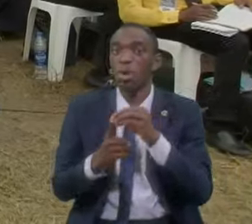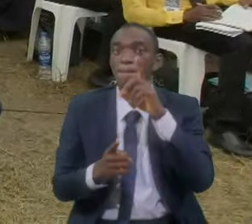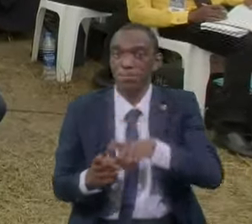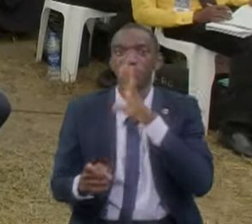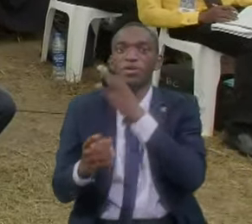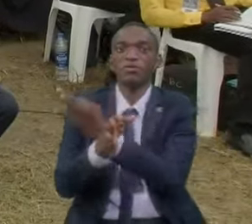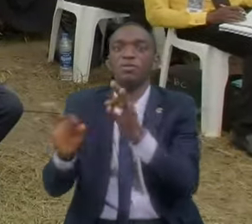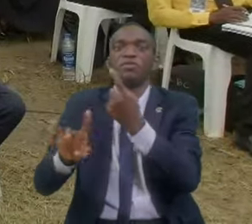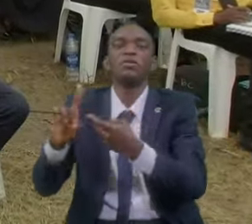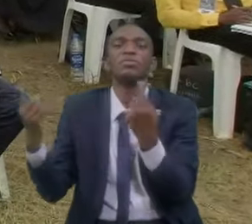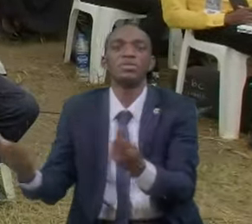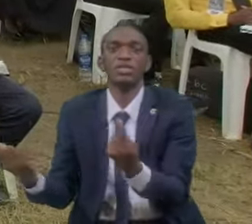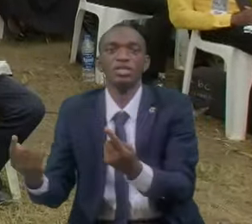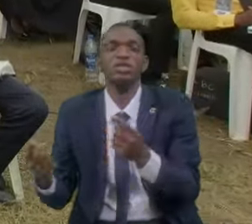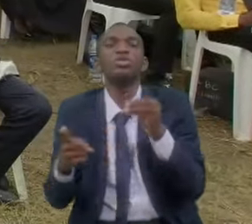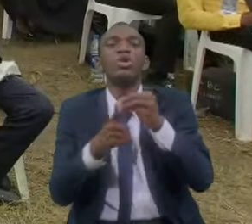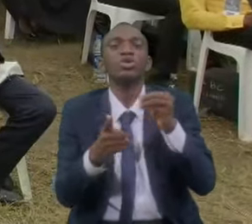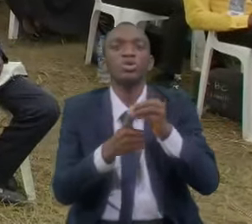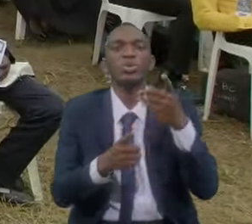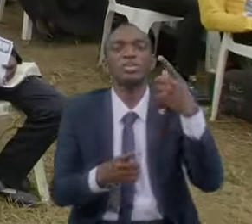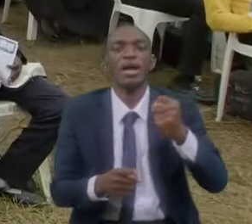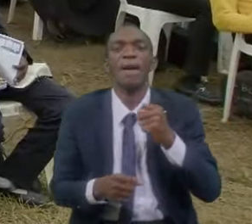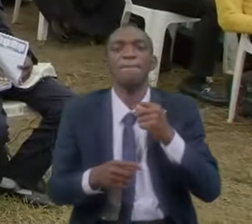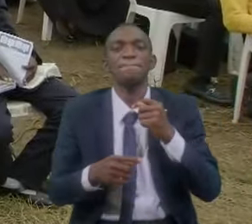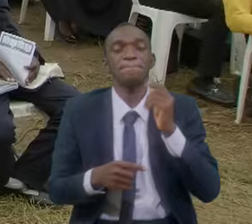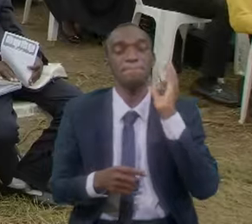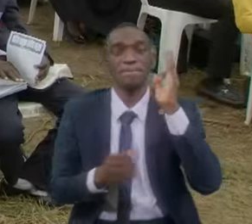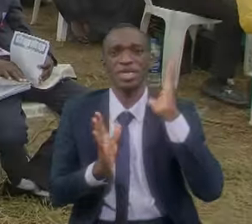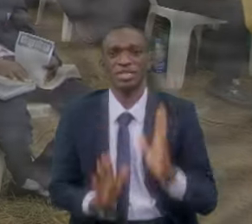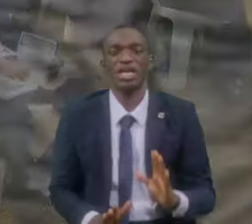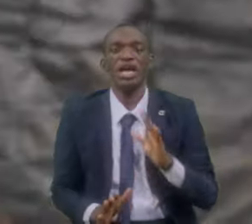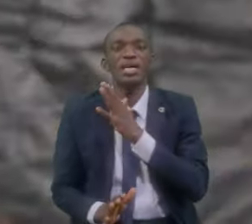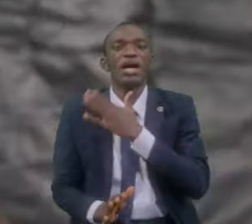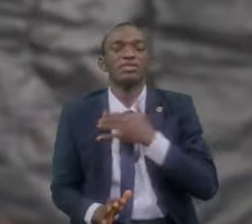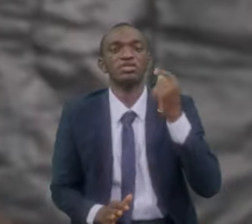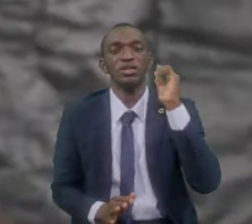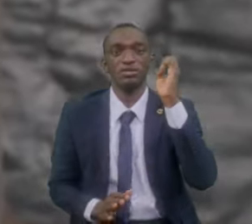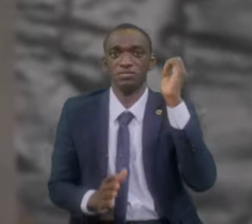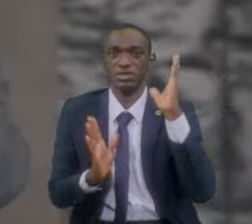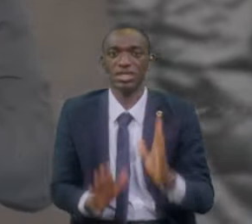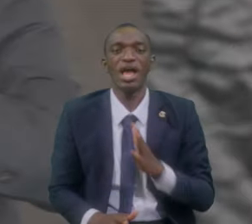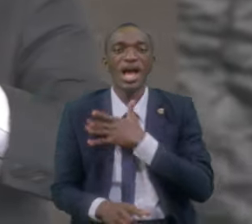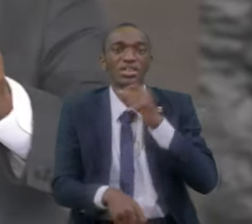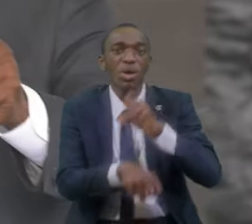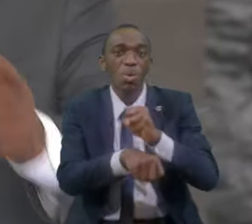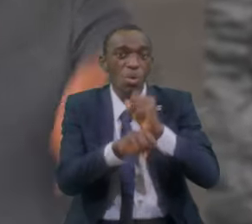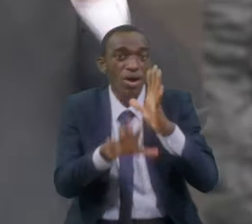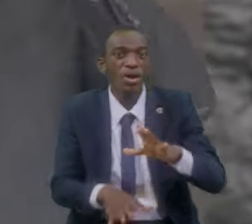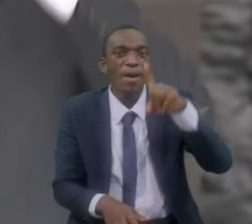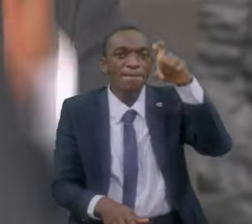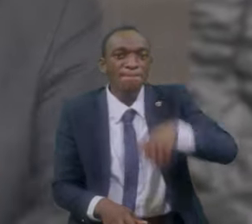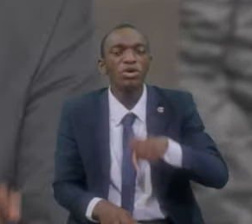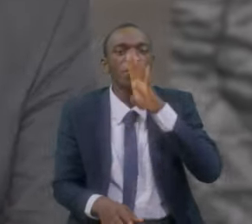pastor, so also the evangelist, so also the worker. It says the law of